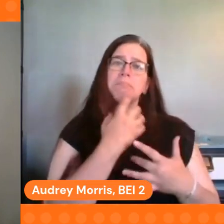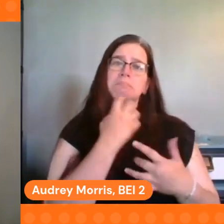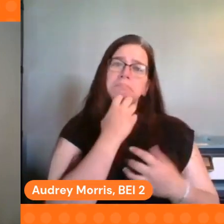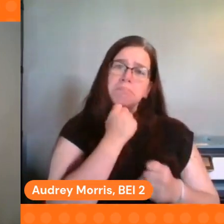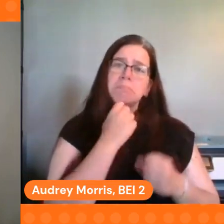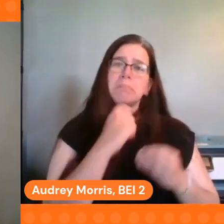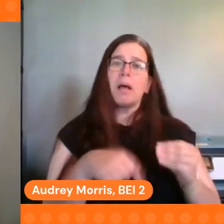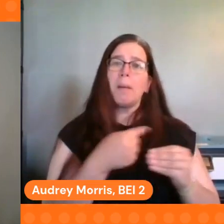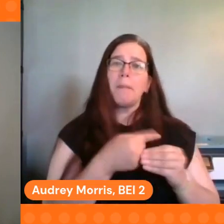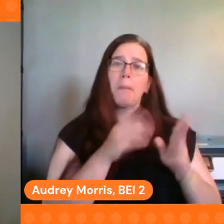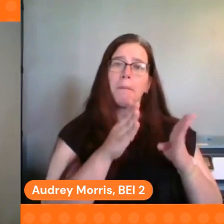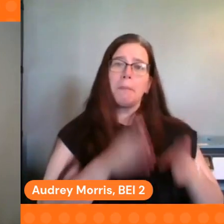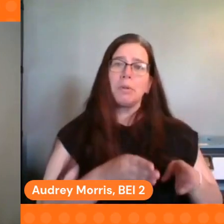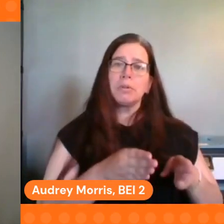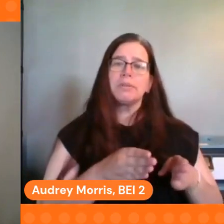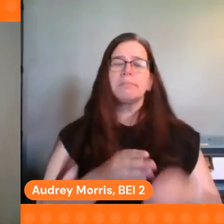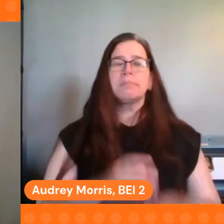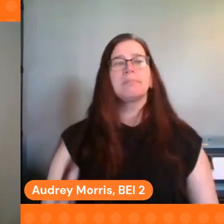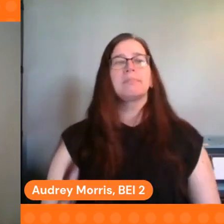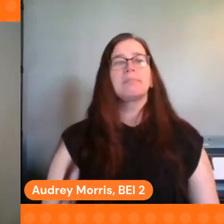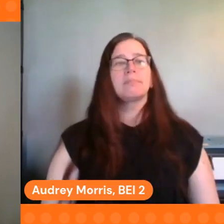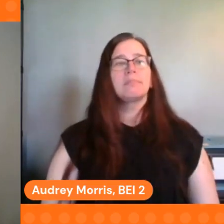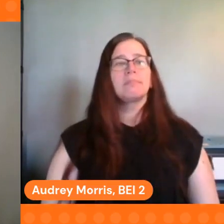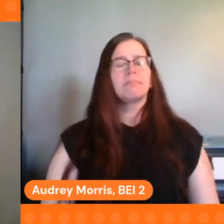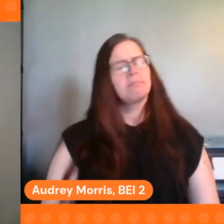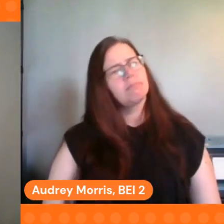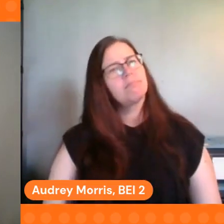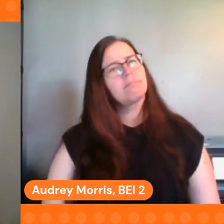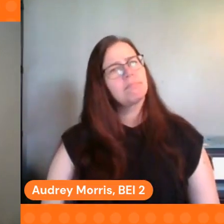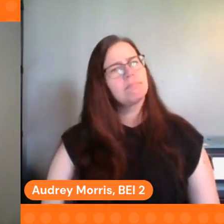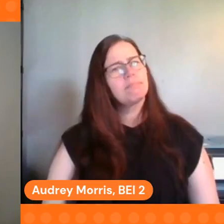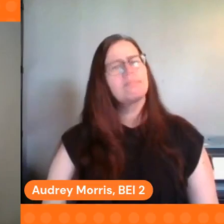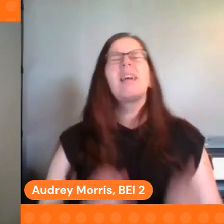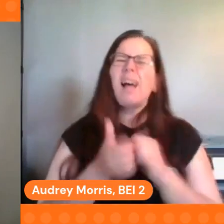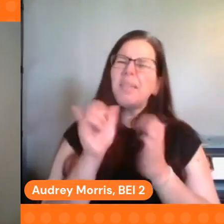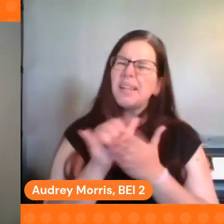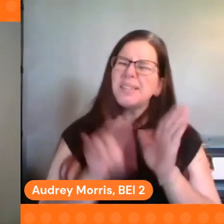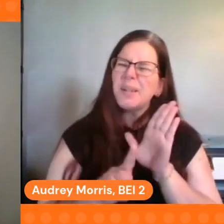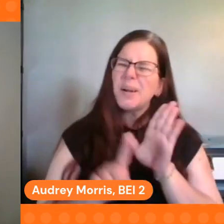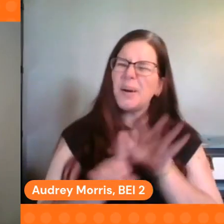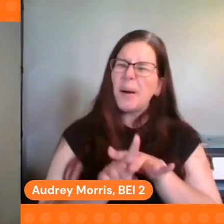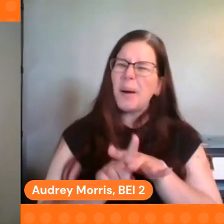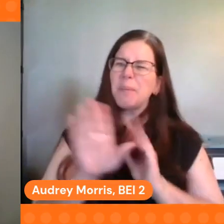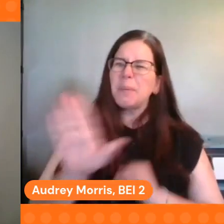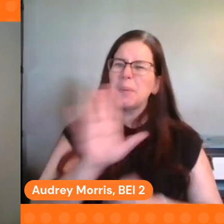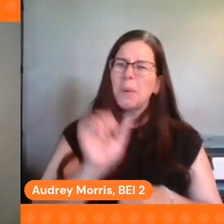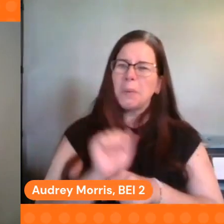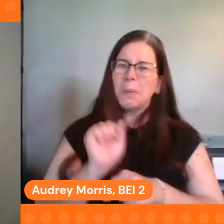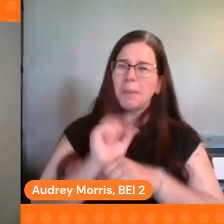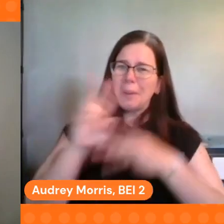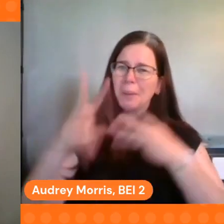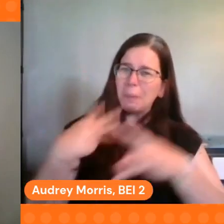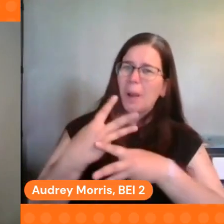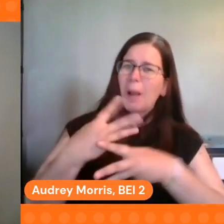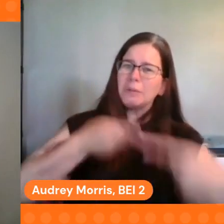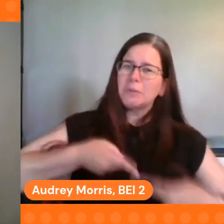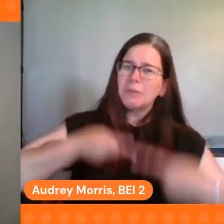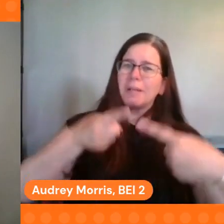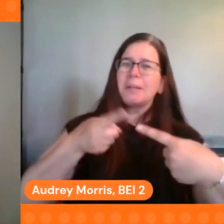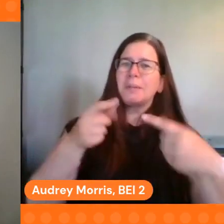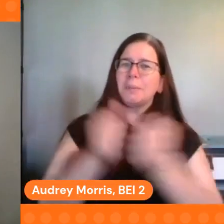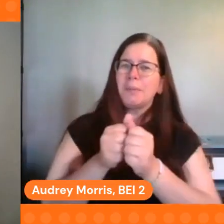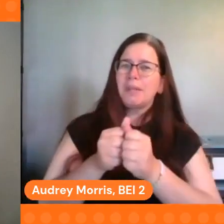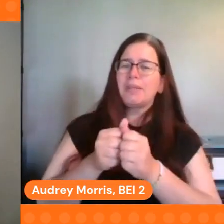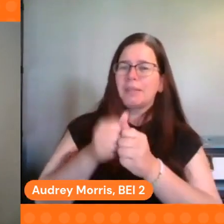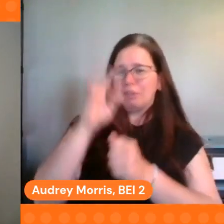so I'm just wondering, like, how does that show up in your work? Like, where the world's struggling with, like, where generative AI can